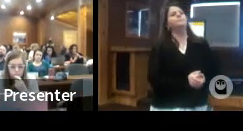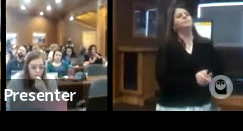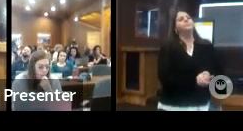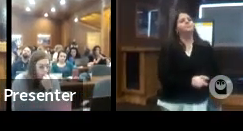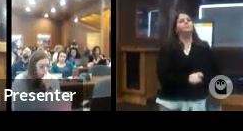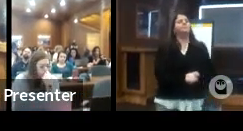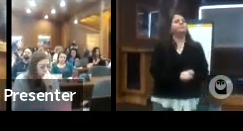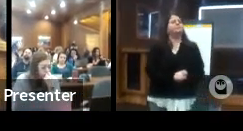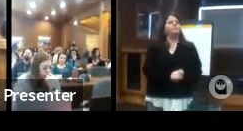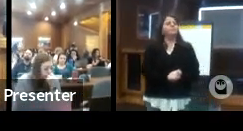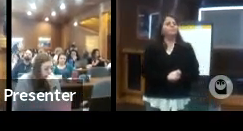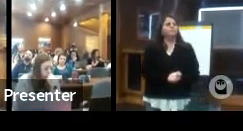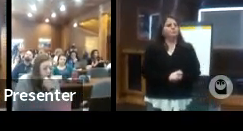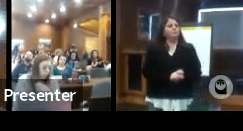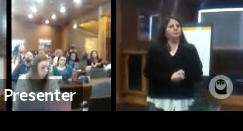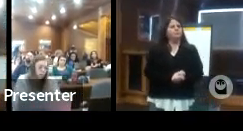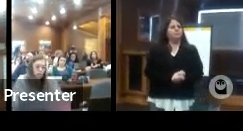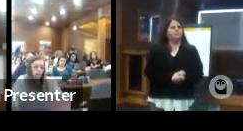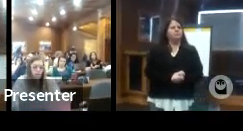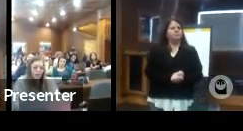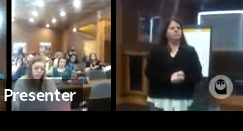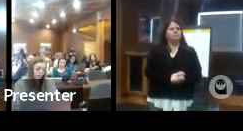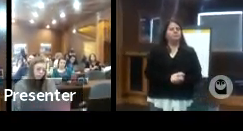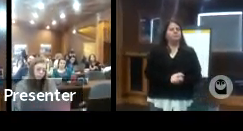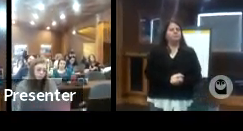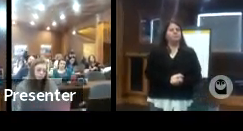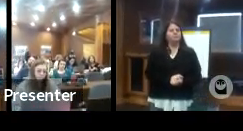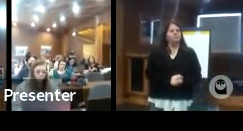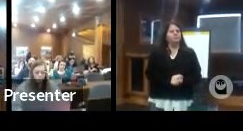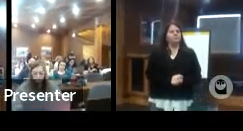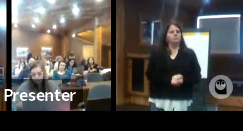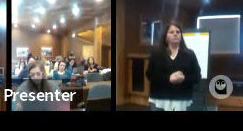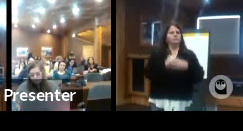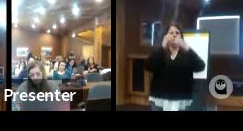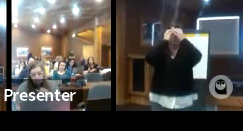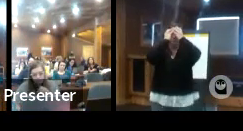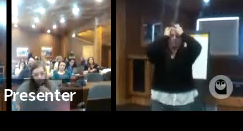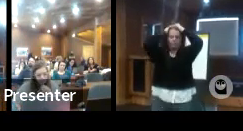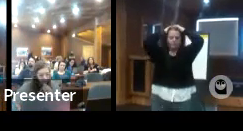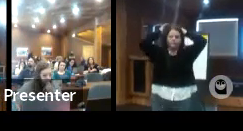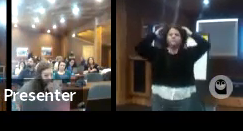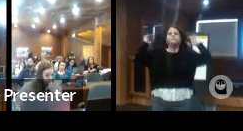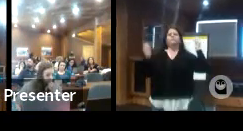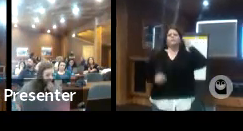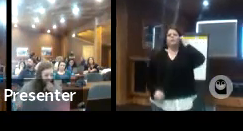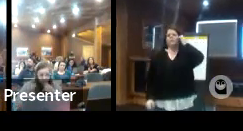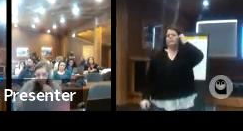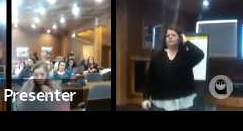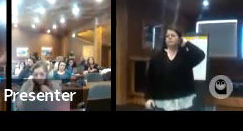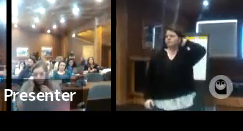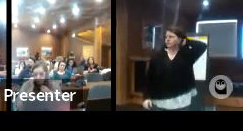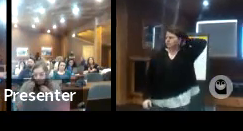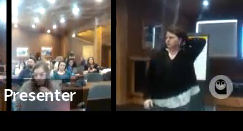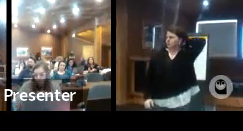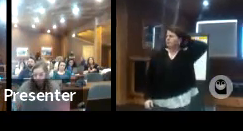Okay, so our online folks, we're going to break you into 8 breakout rooms. And for our in-person, we're just